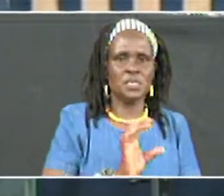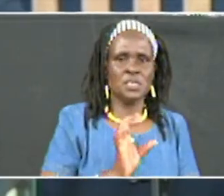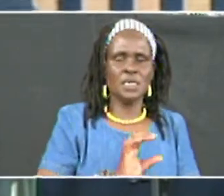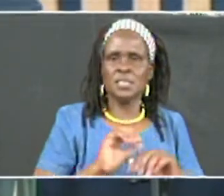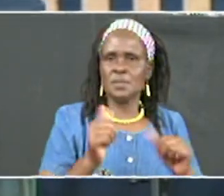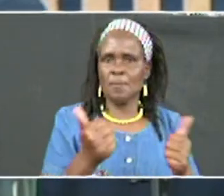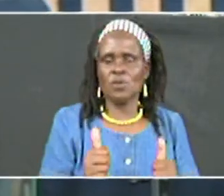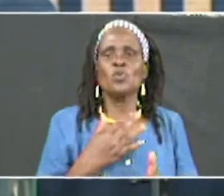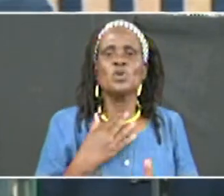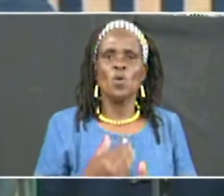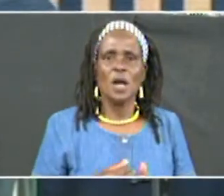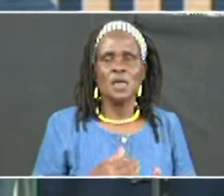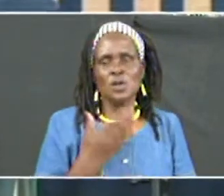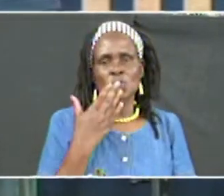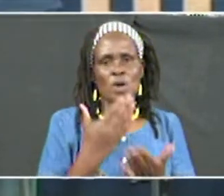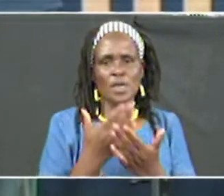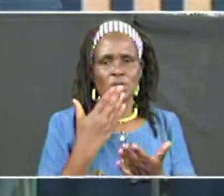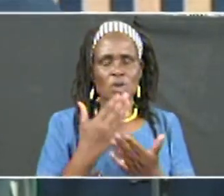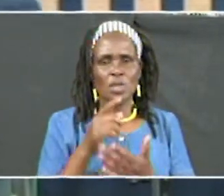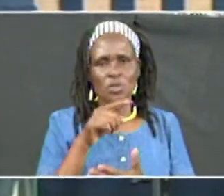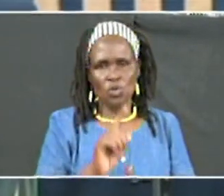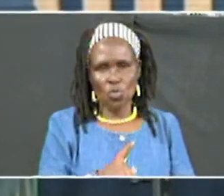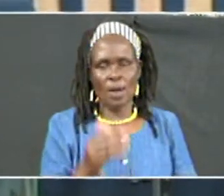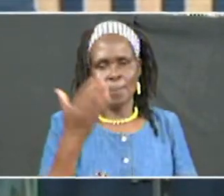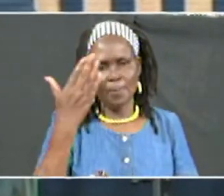your presence with us.